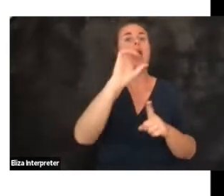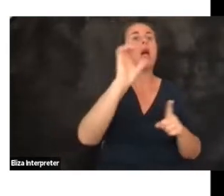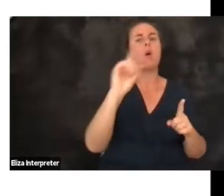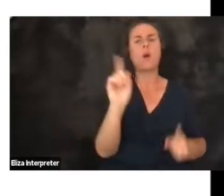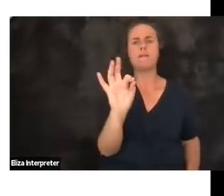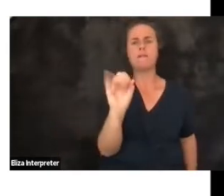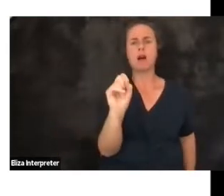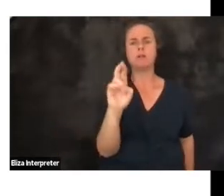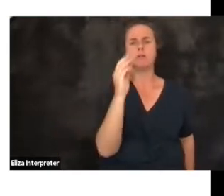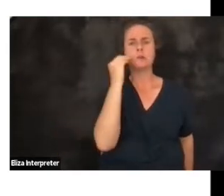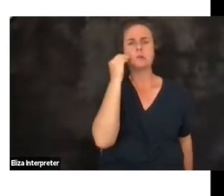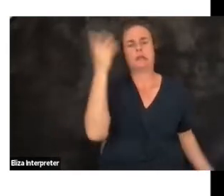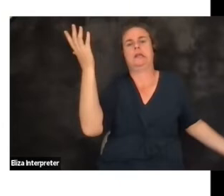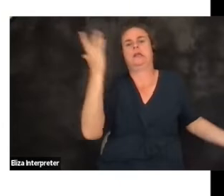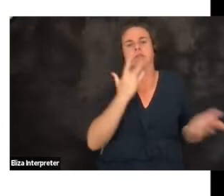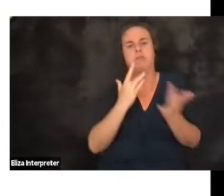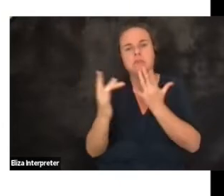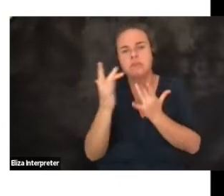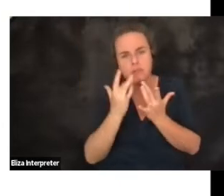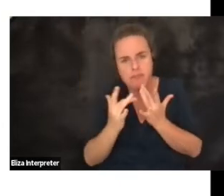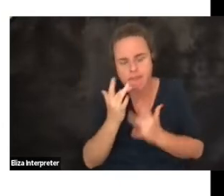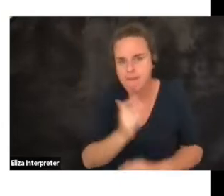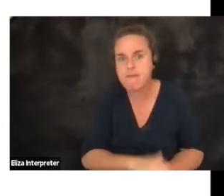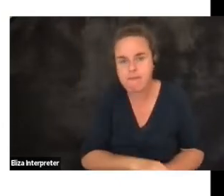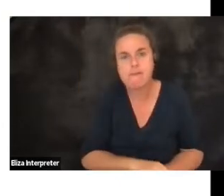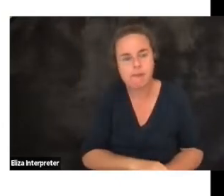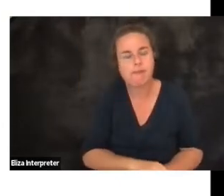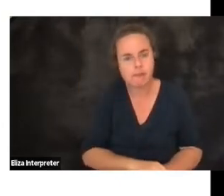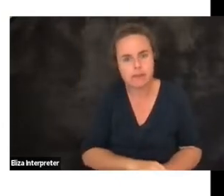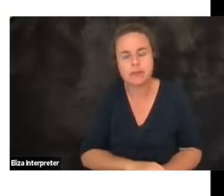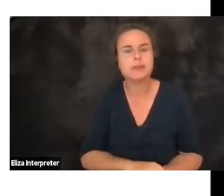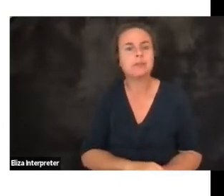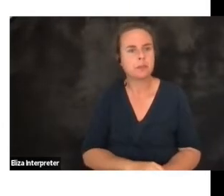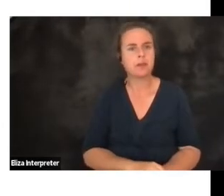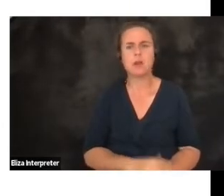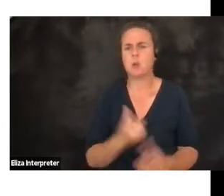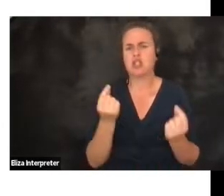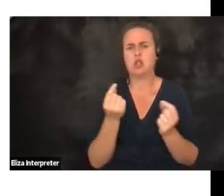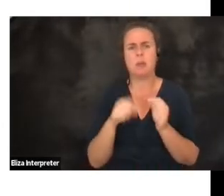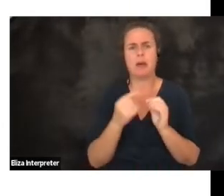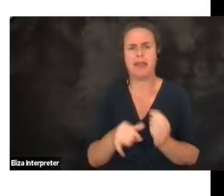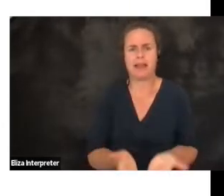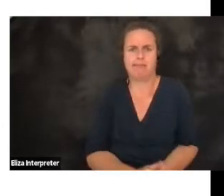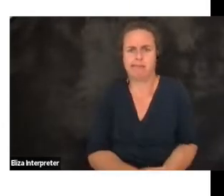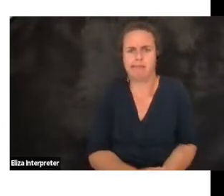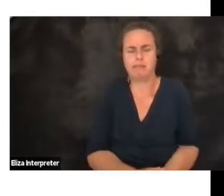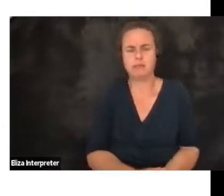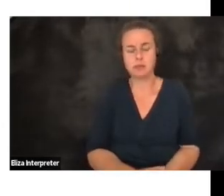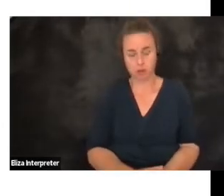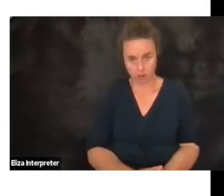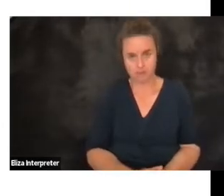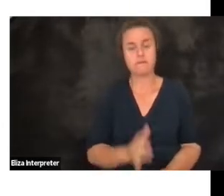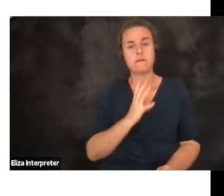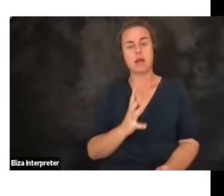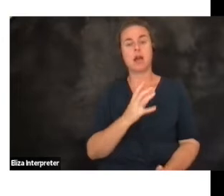by bringing kids into the foster care system when they were found in meth labs. So what do you do about that? So the next thing they did was they